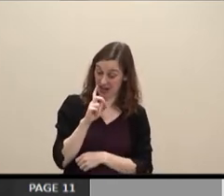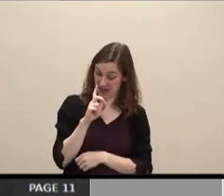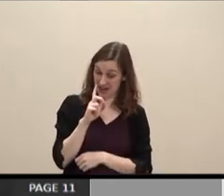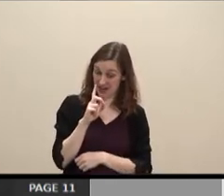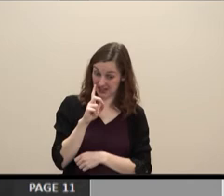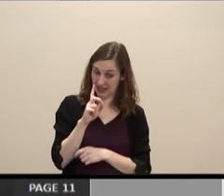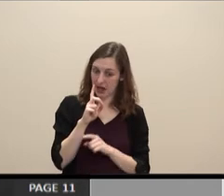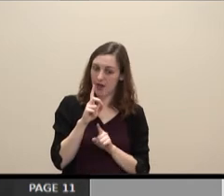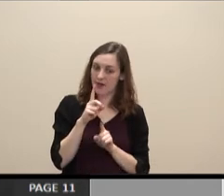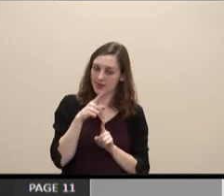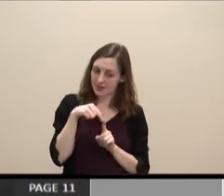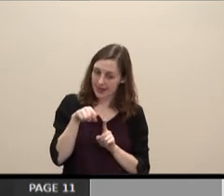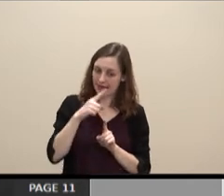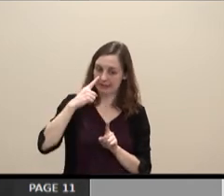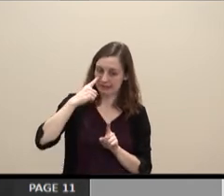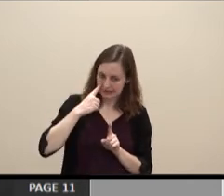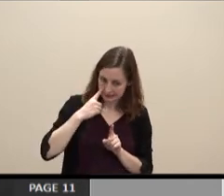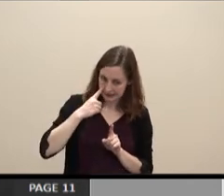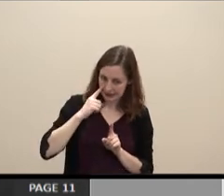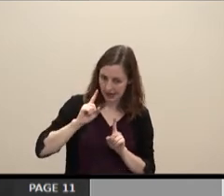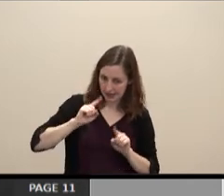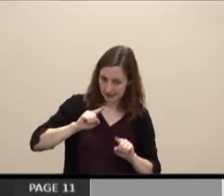attendance of